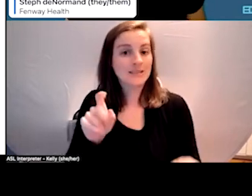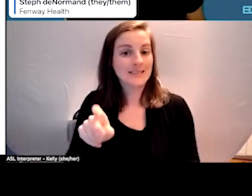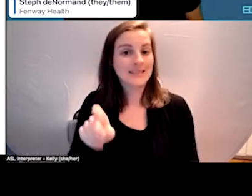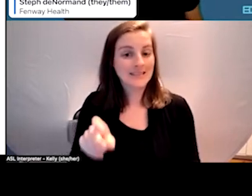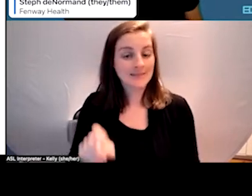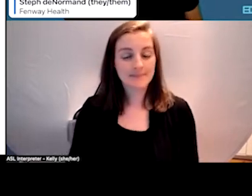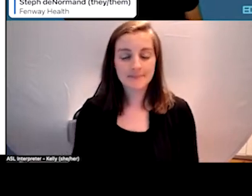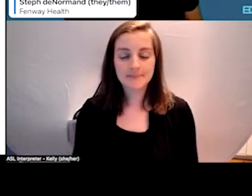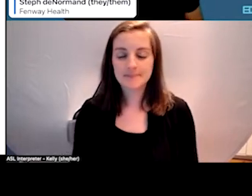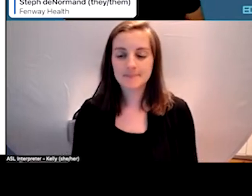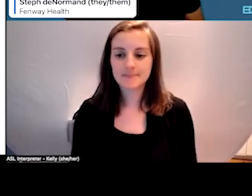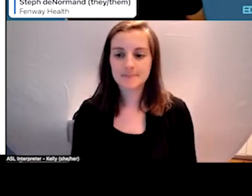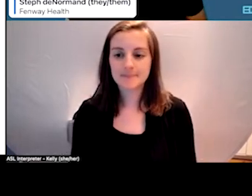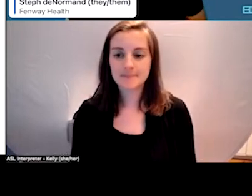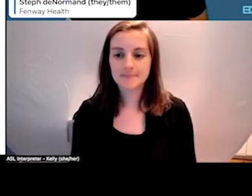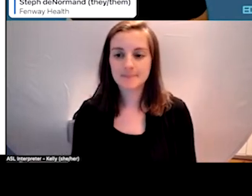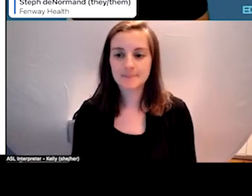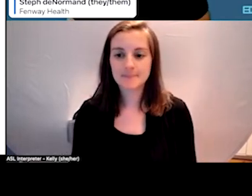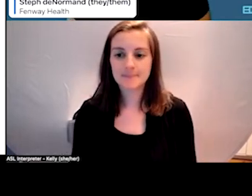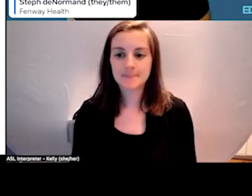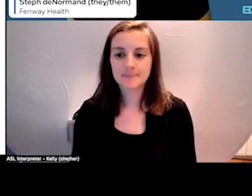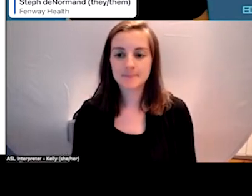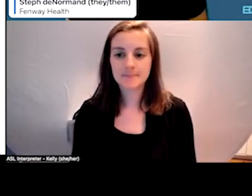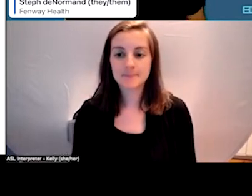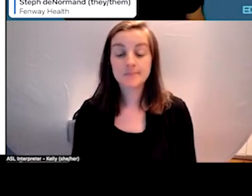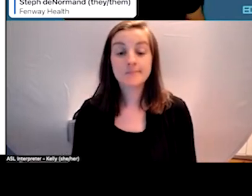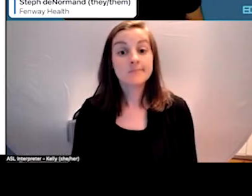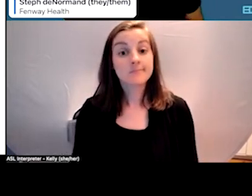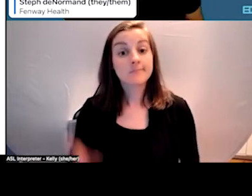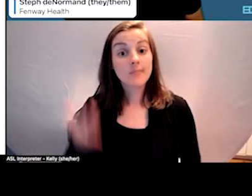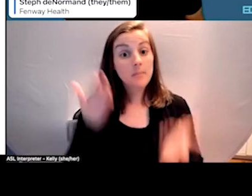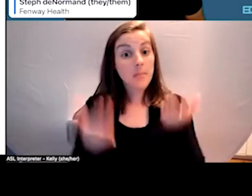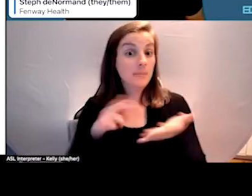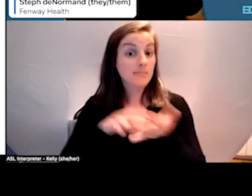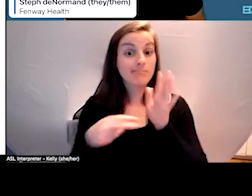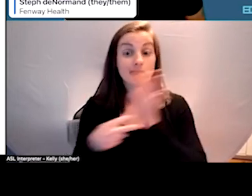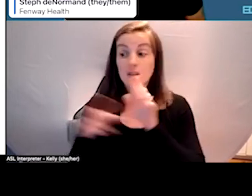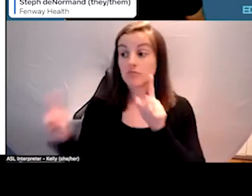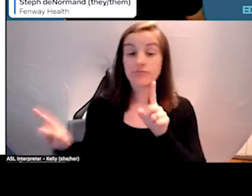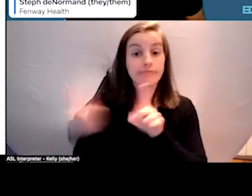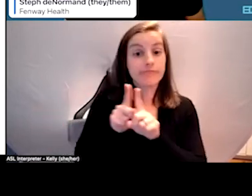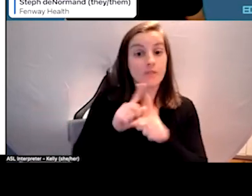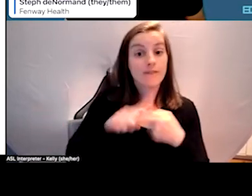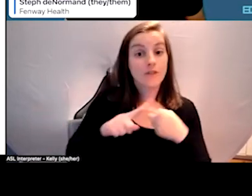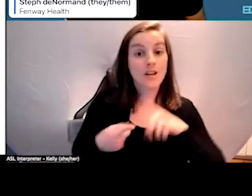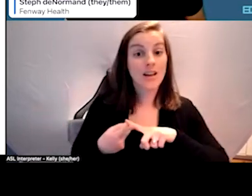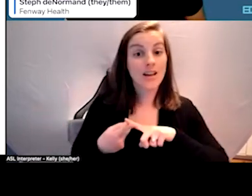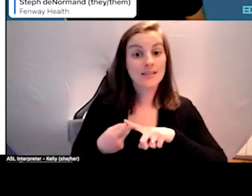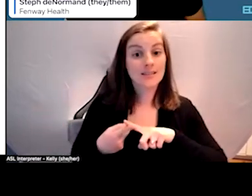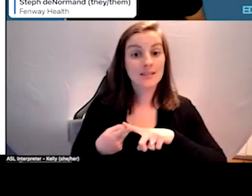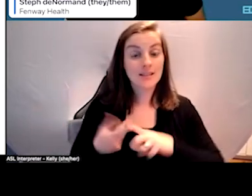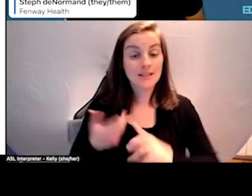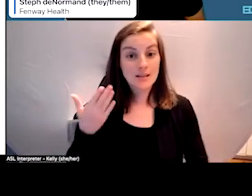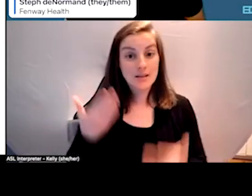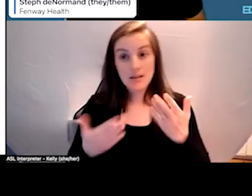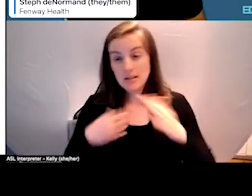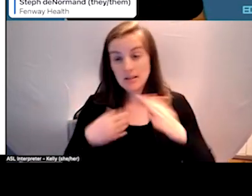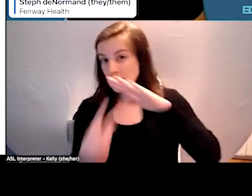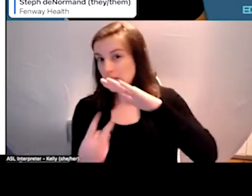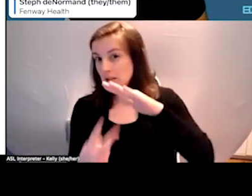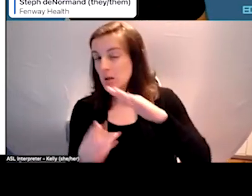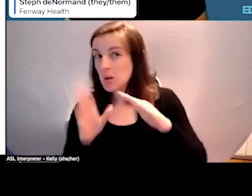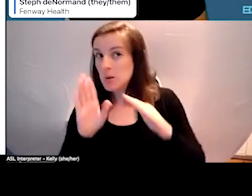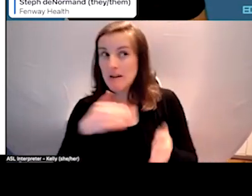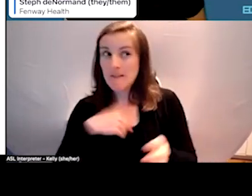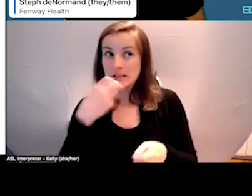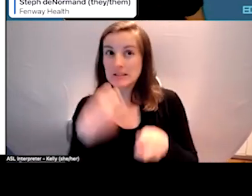but doing something like bringing a buddy along, whether that's for every visit, just as having somebody who can take those notes